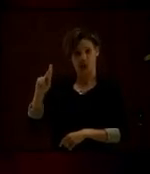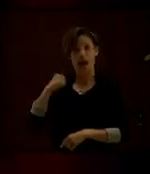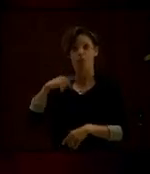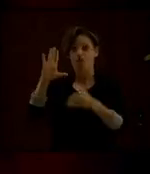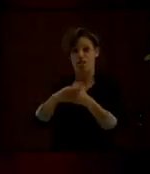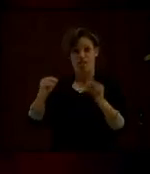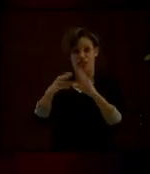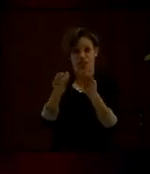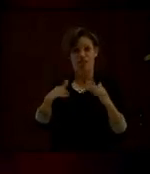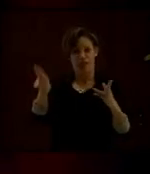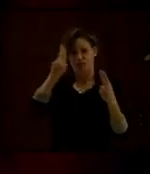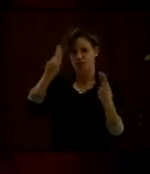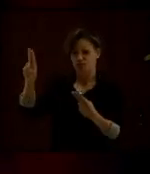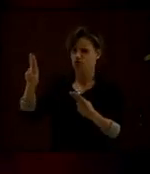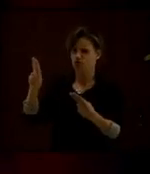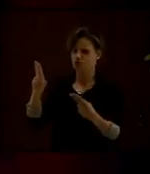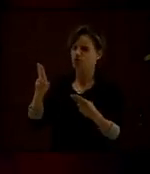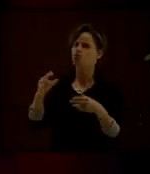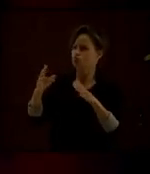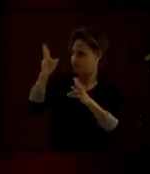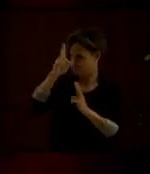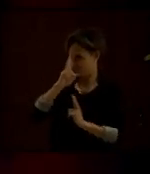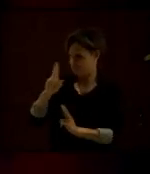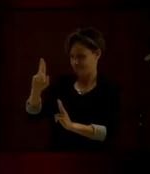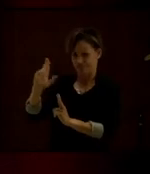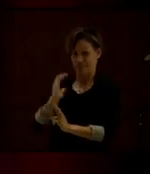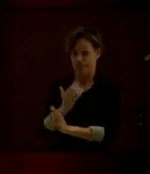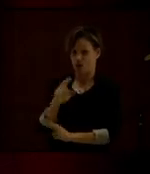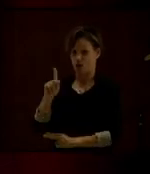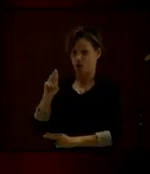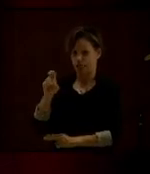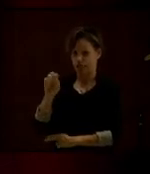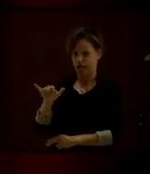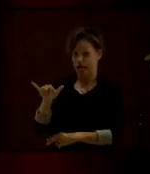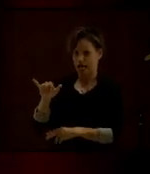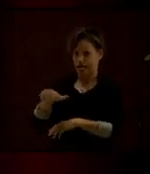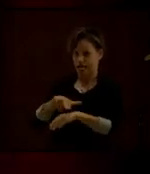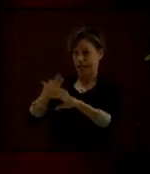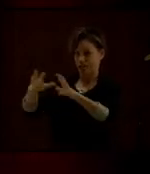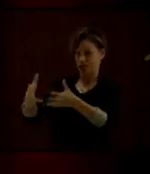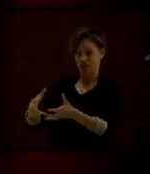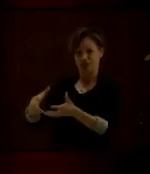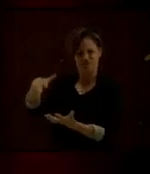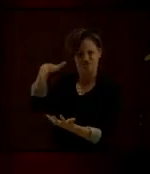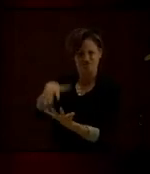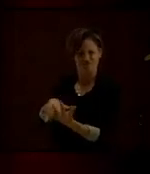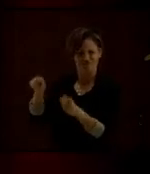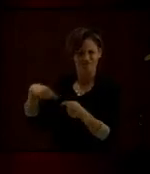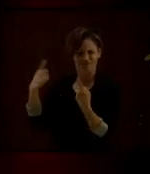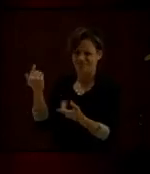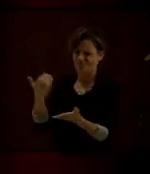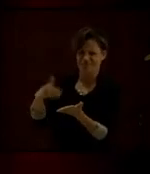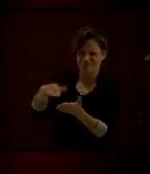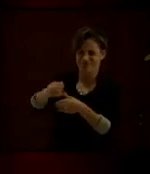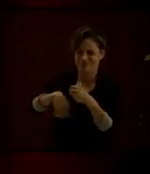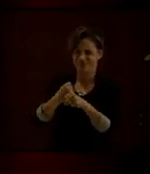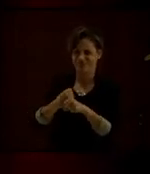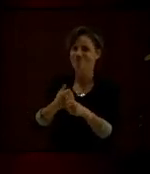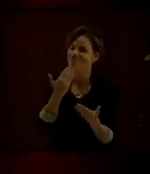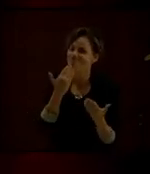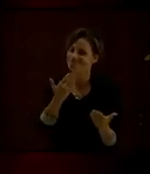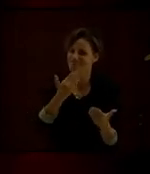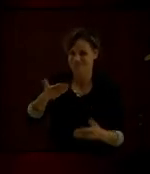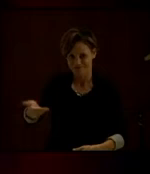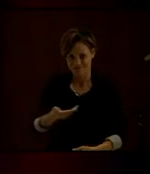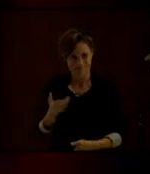the land acknowledgement in a good way to honor the Kumeyaay Nation that have been here for thousands of years. So, with that being said, thank you for having me here.